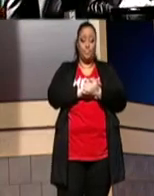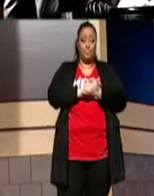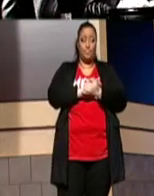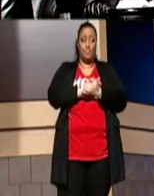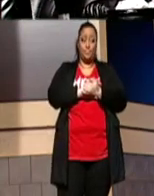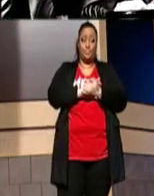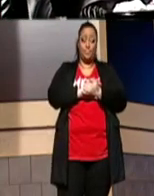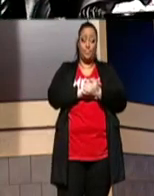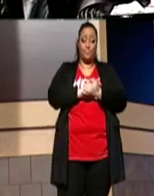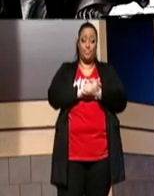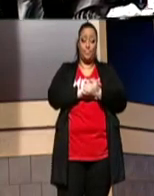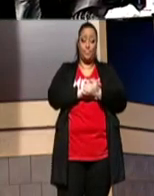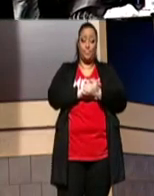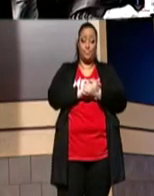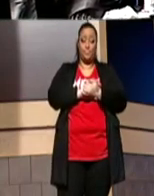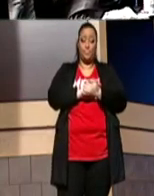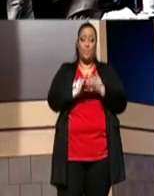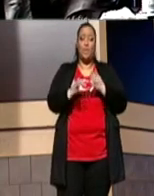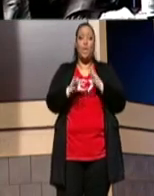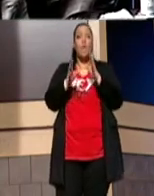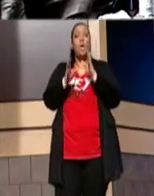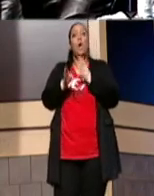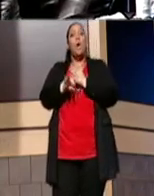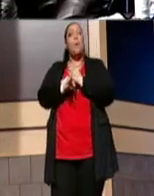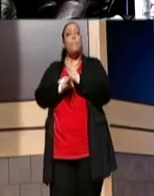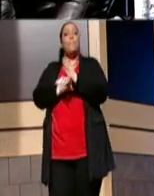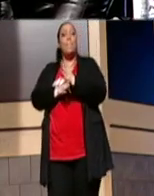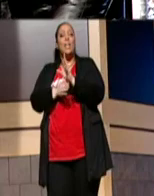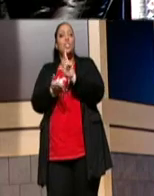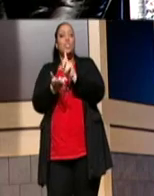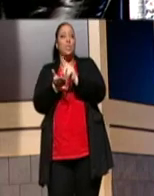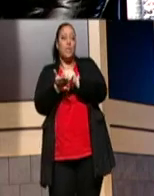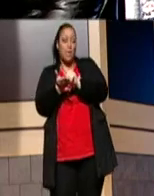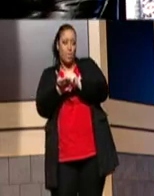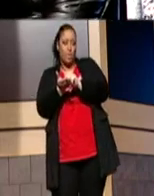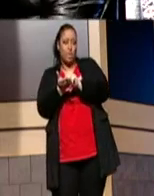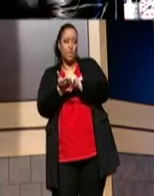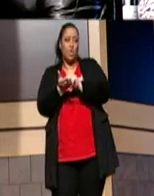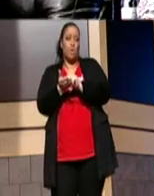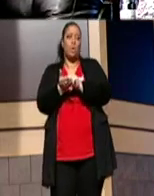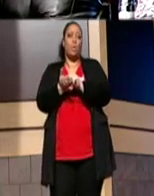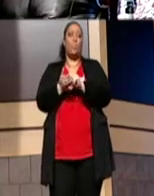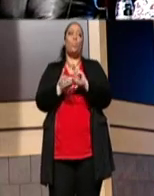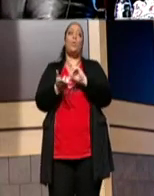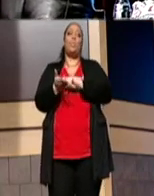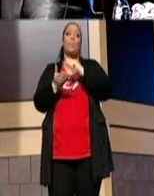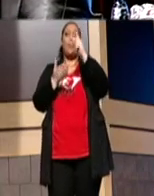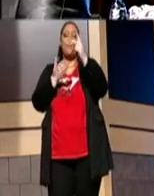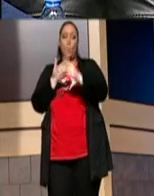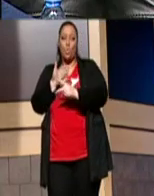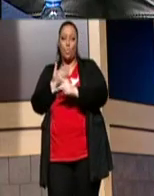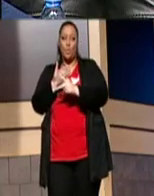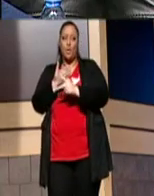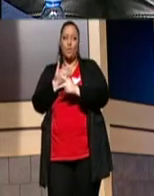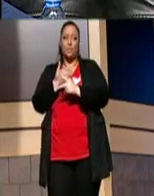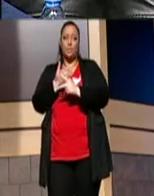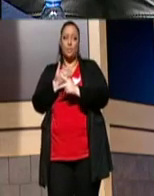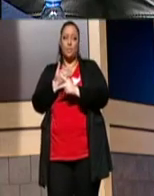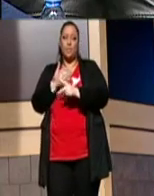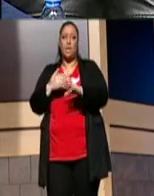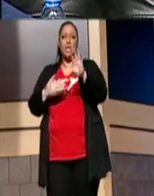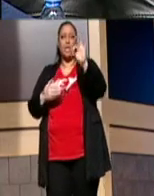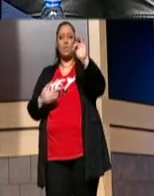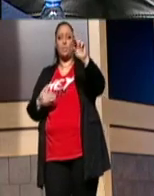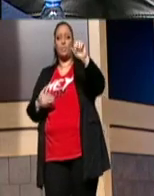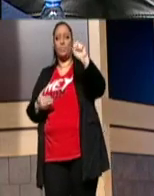on major networks with primetime programming. Yes. Right in the yes. middle of that, yes. here comes Franklin